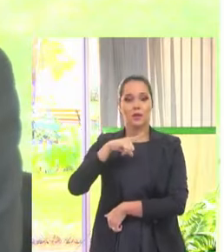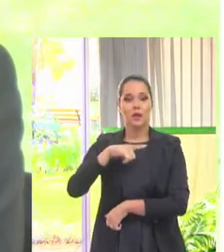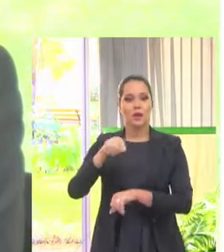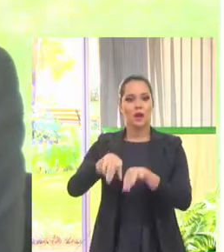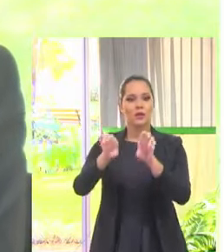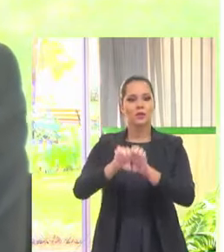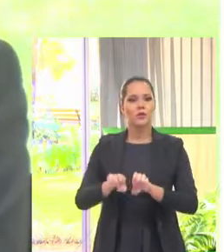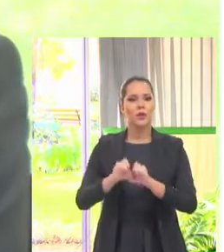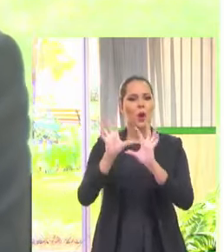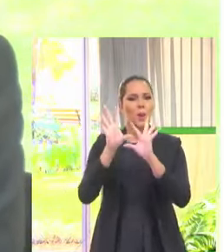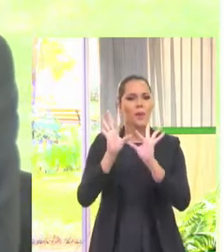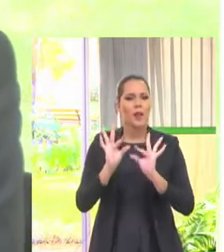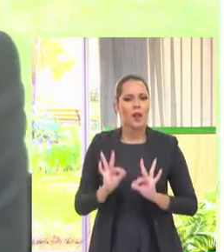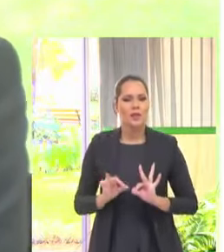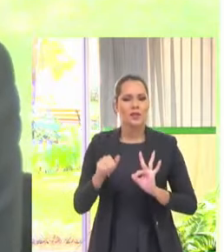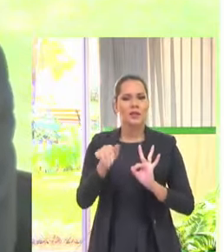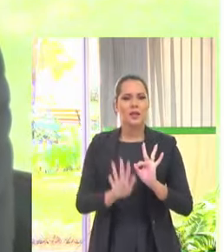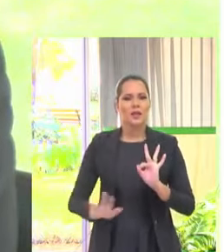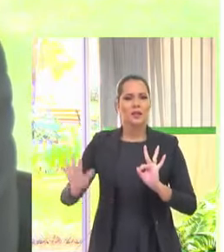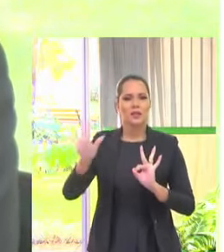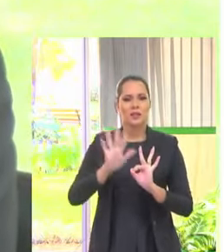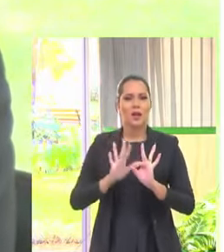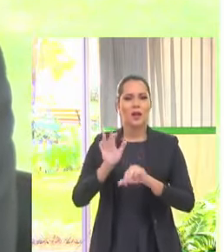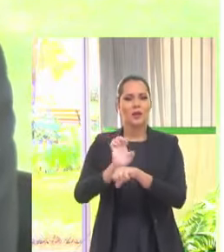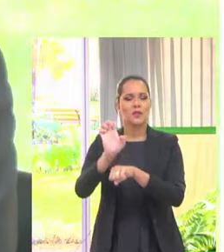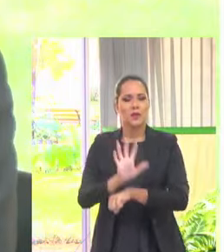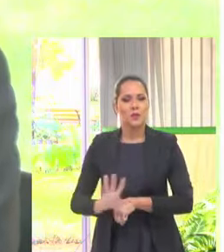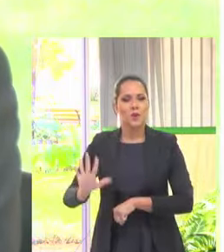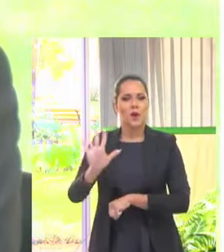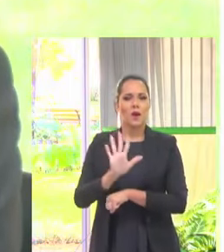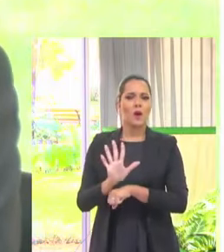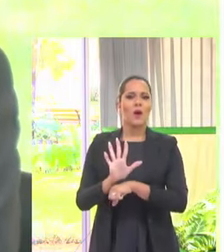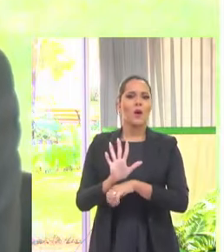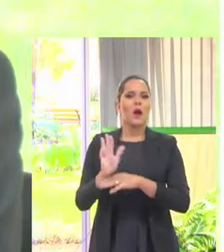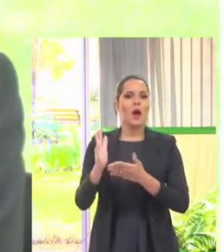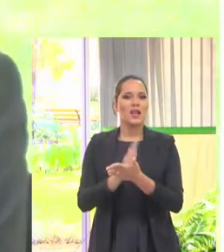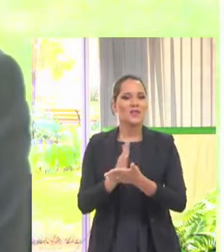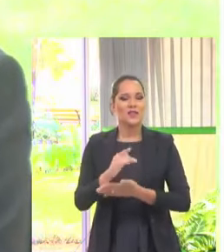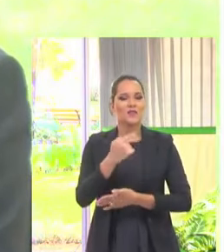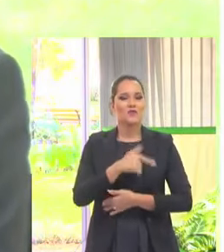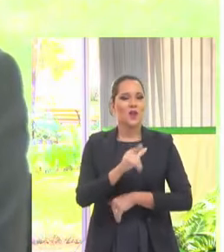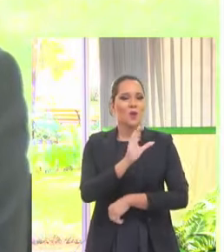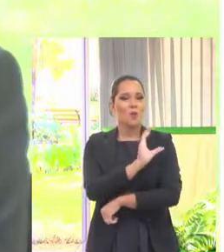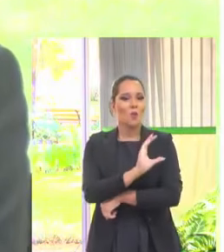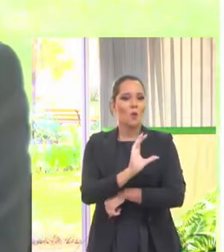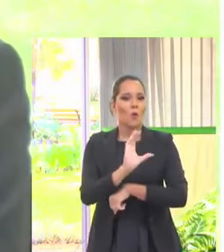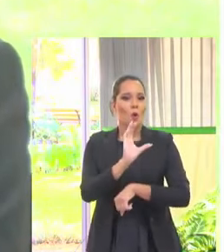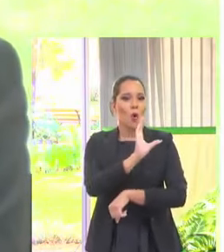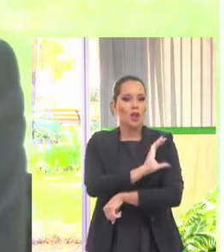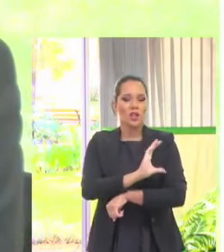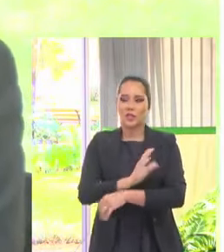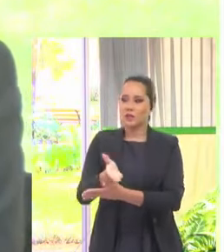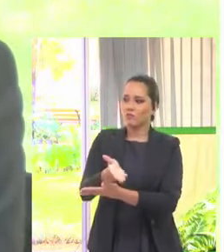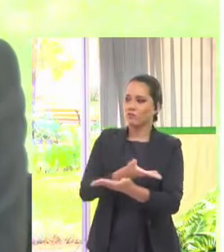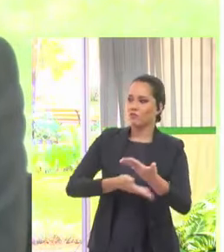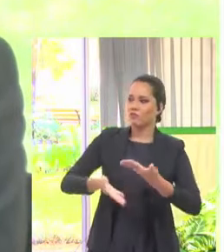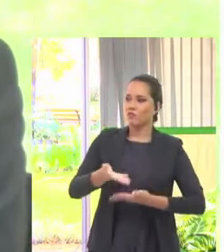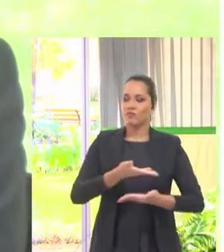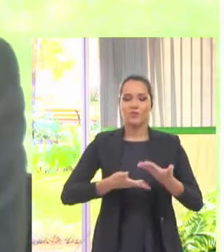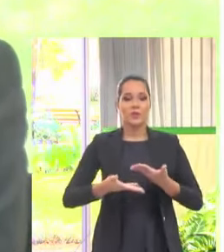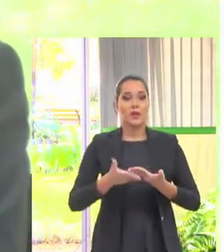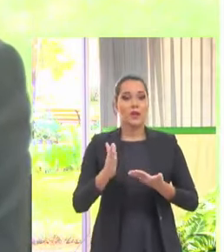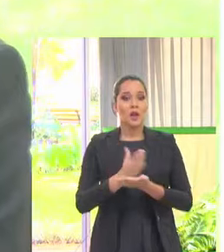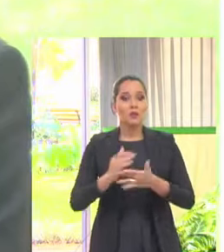level. Sometimes states are not coordinated amongst each other. And so one of the efforts is on a few key